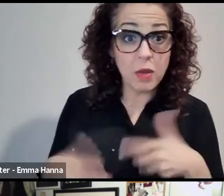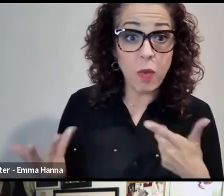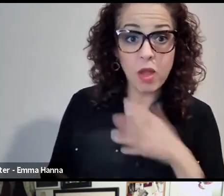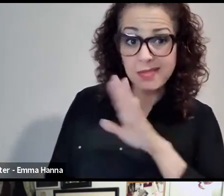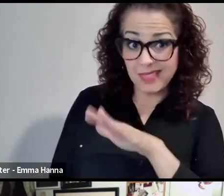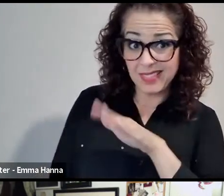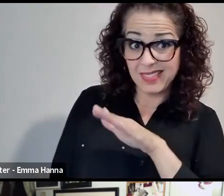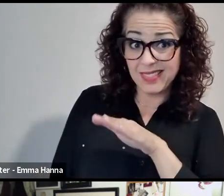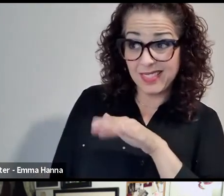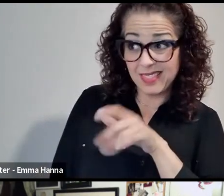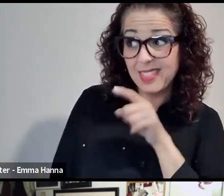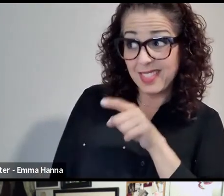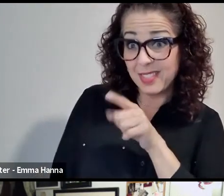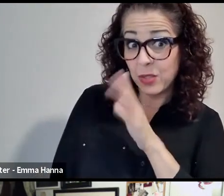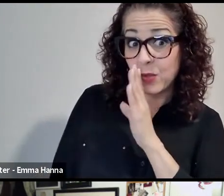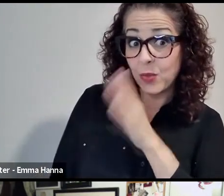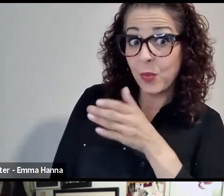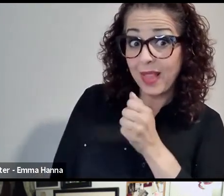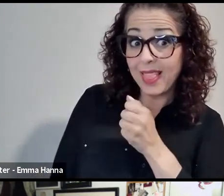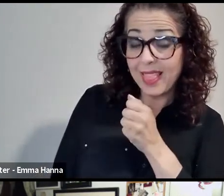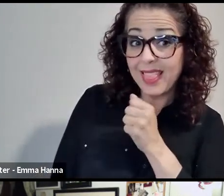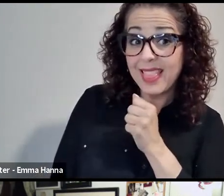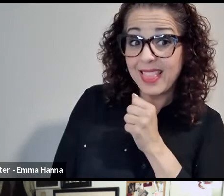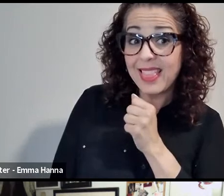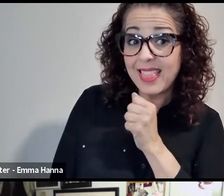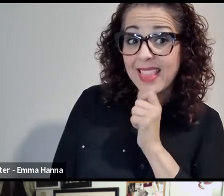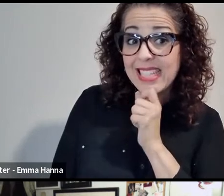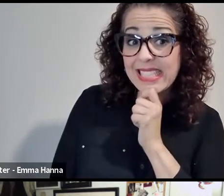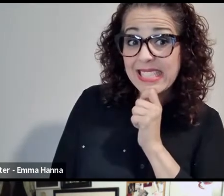will, you know.